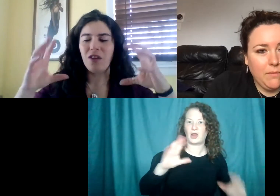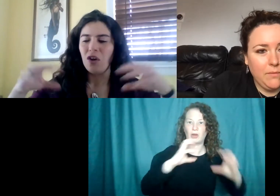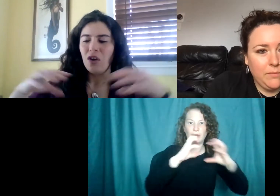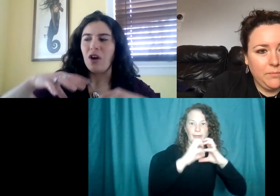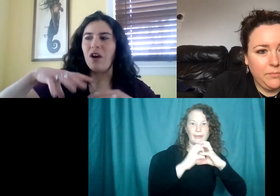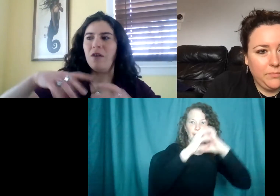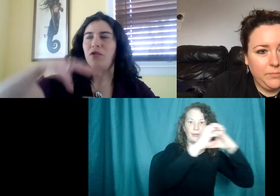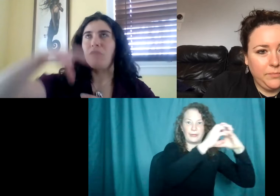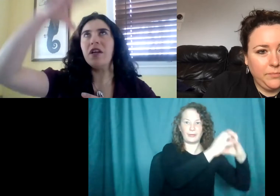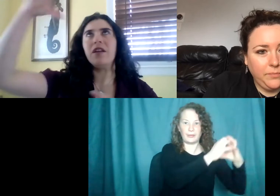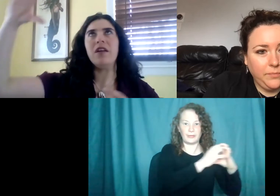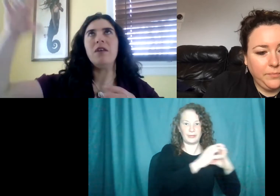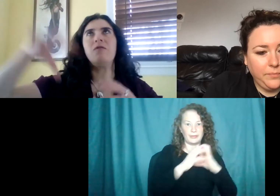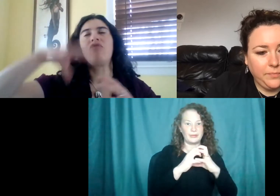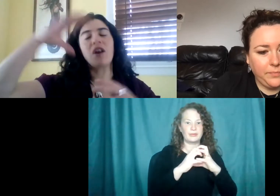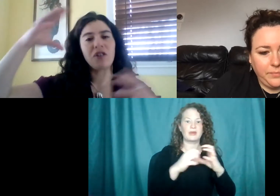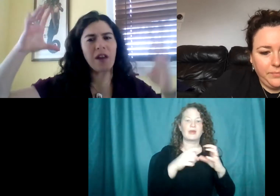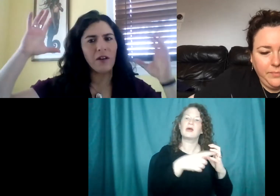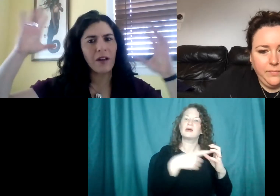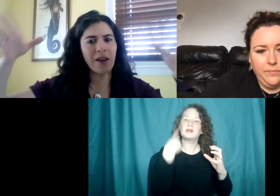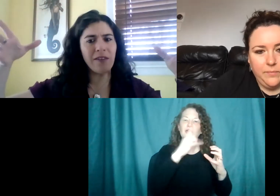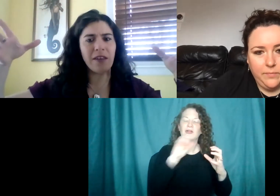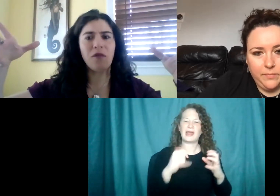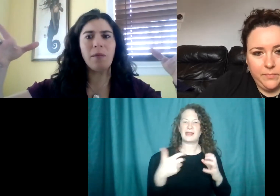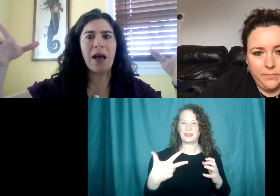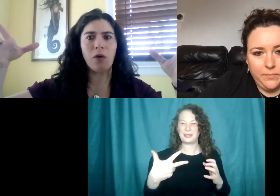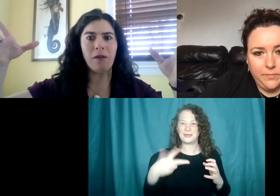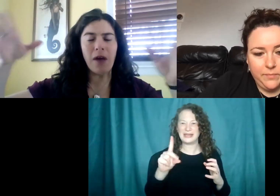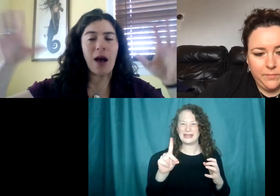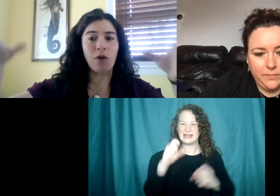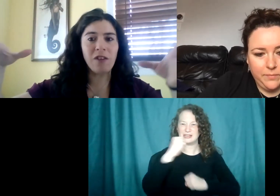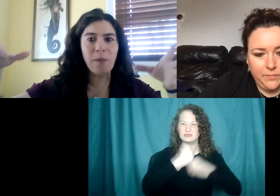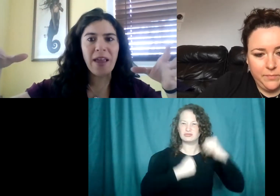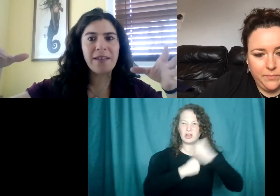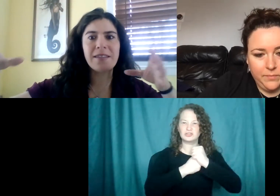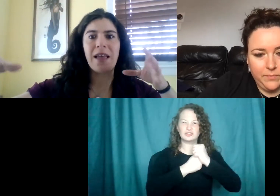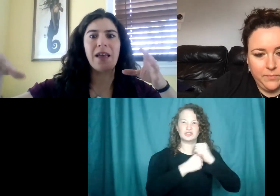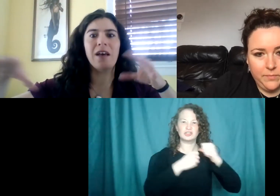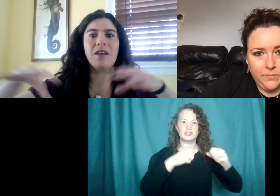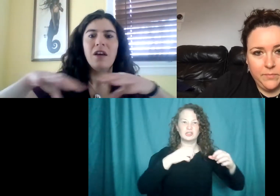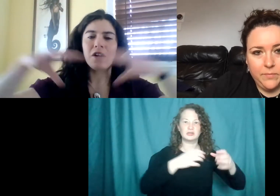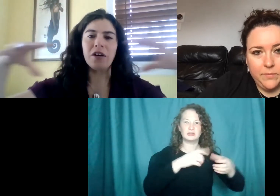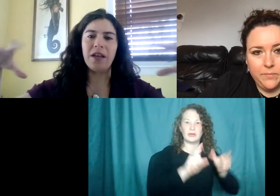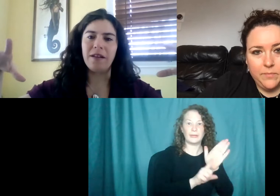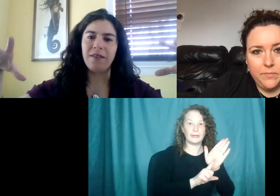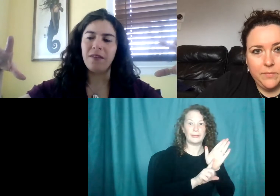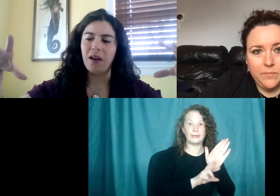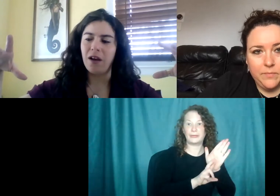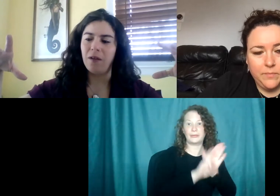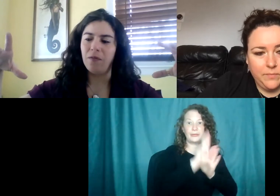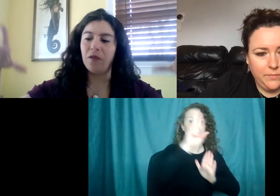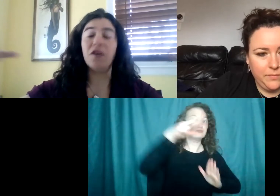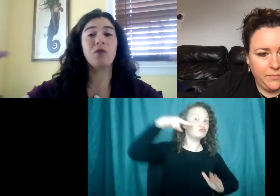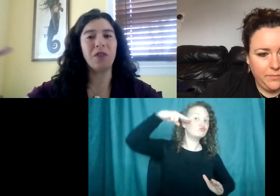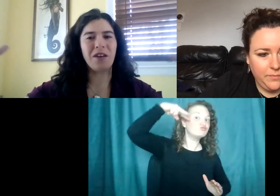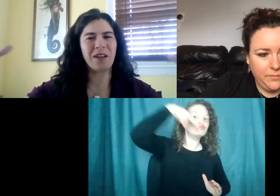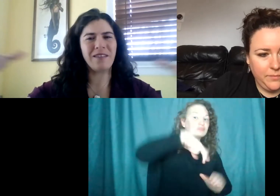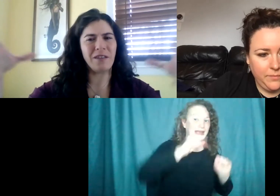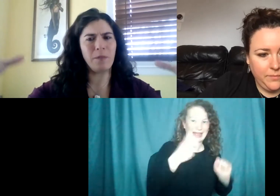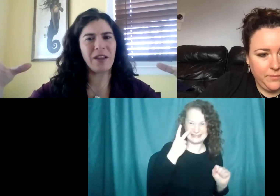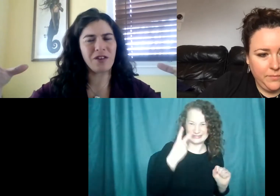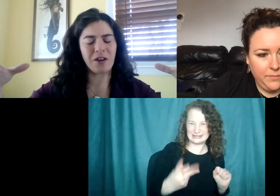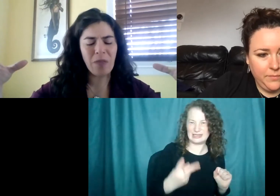this 3D structure that you could kind of see from outer space, and creates the visual that